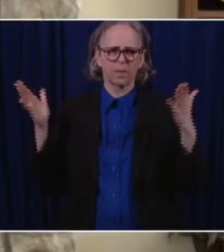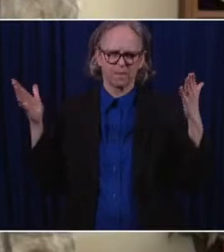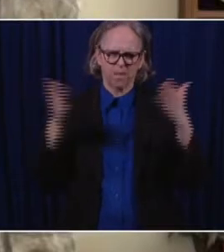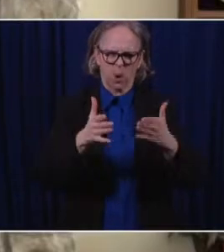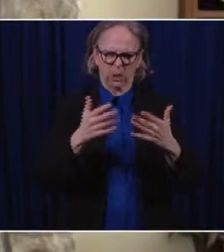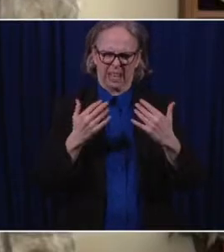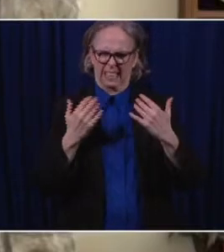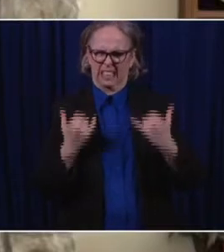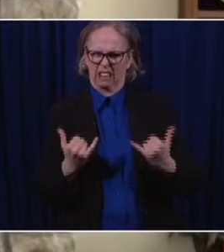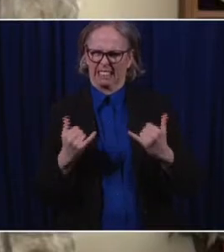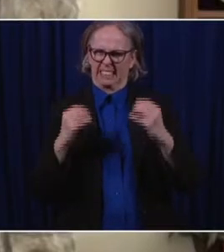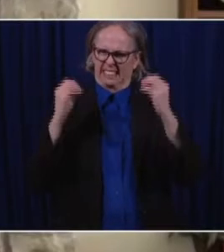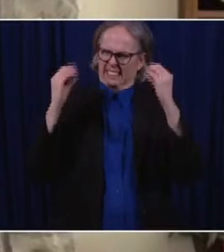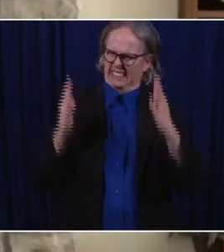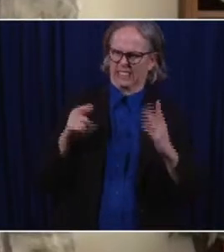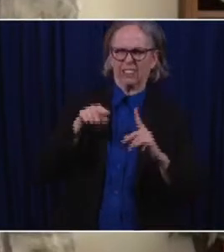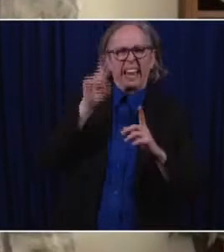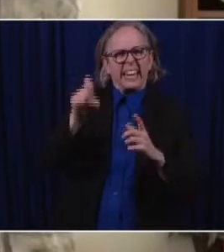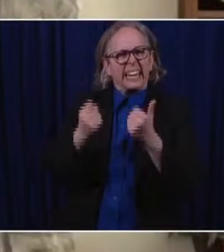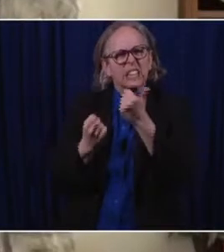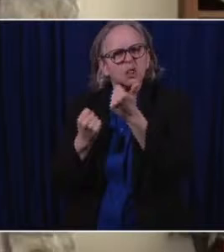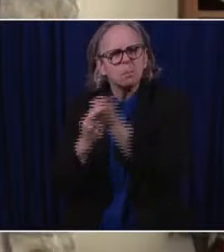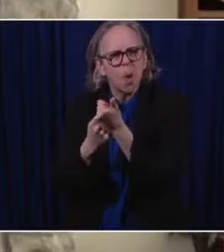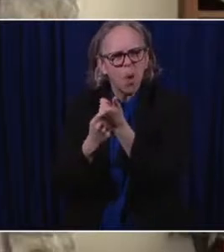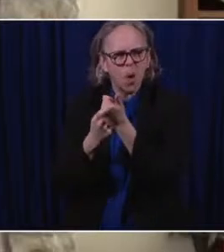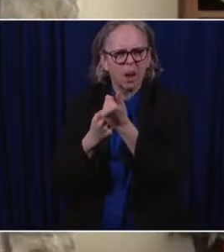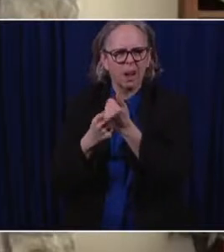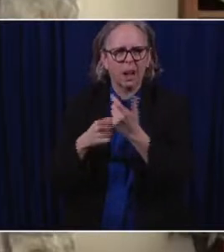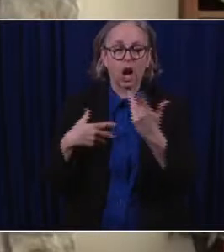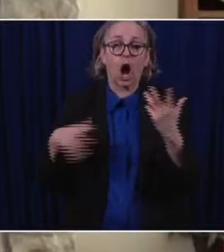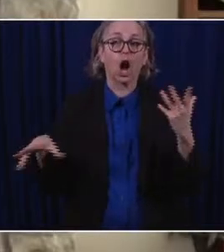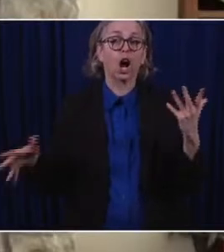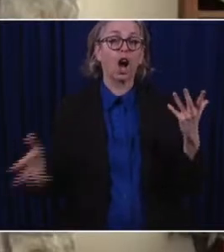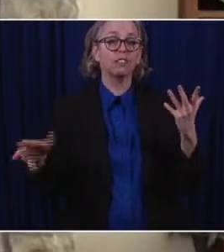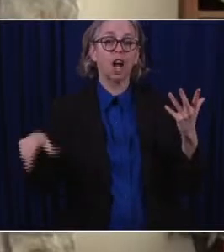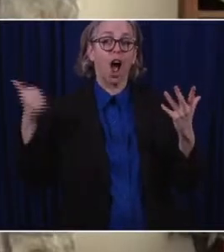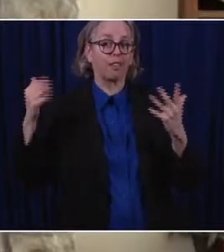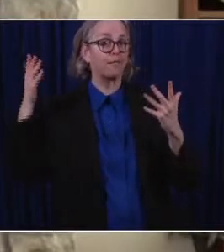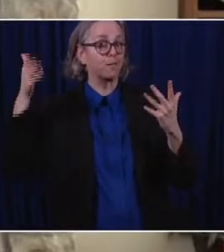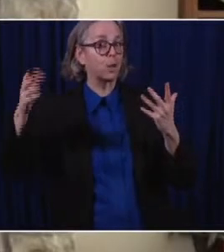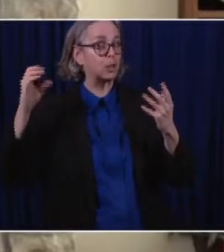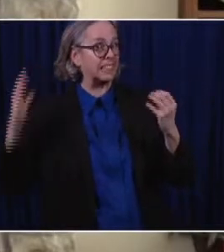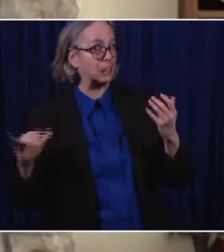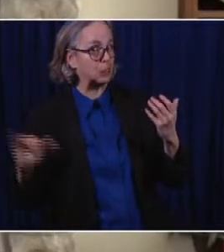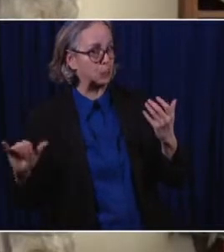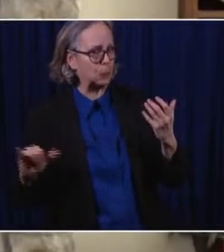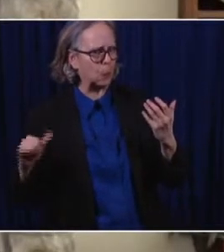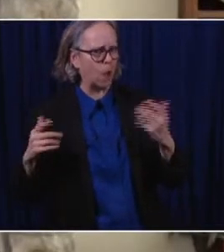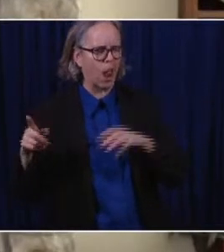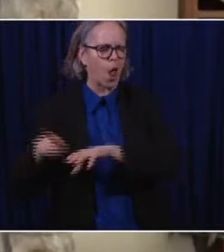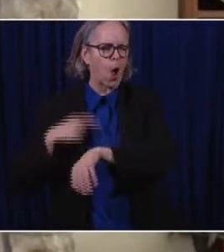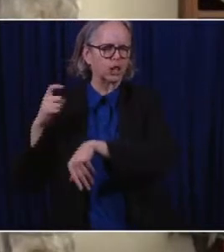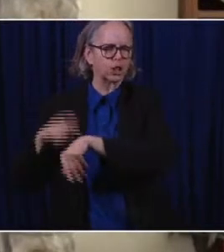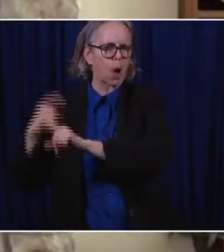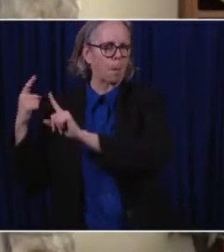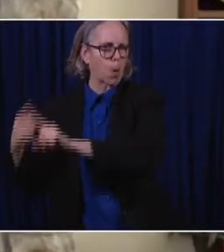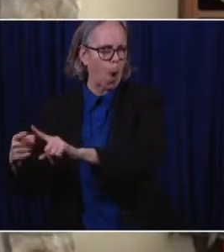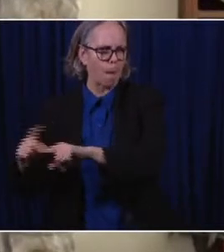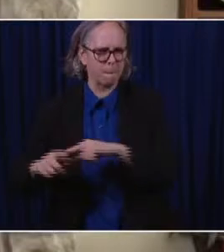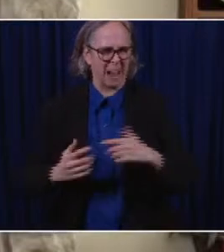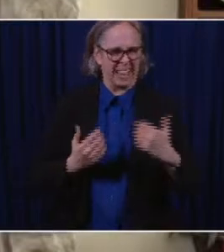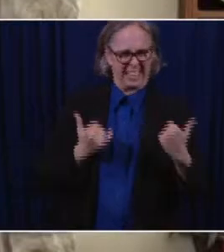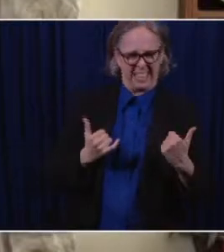encourage more people to become teachers. But that is more of a long-term thing. I'm not sure it solves,